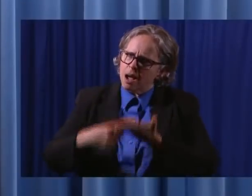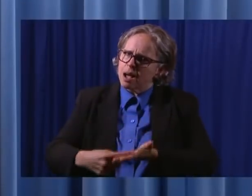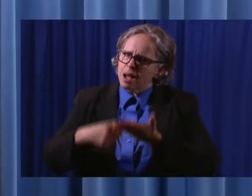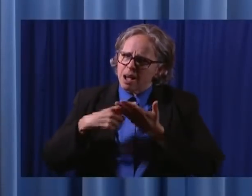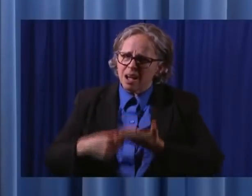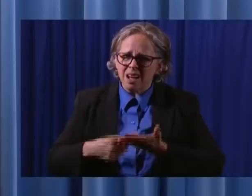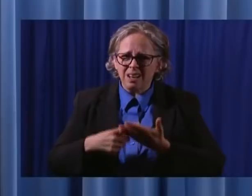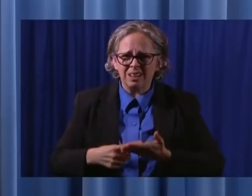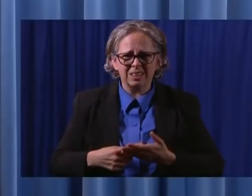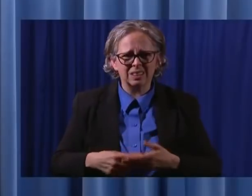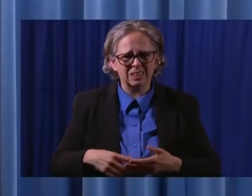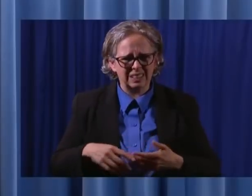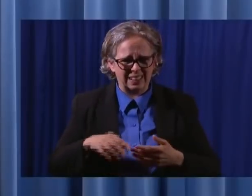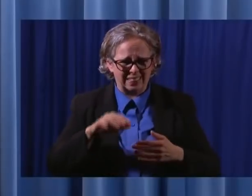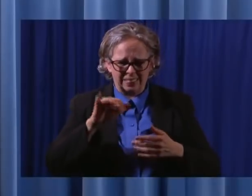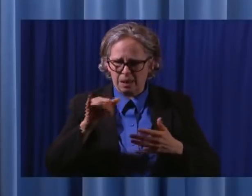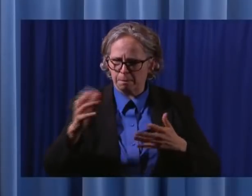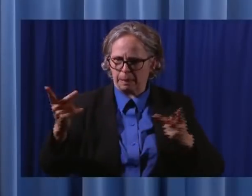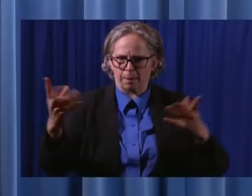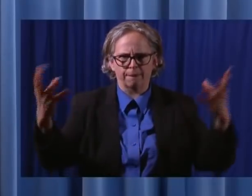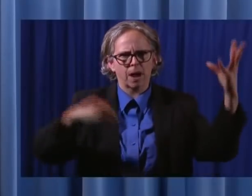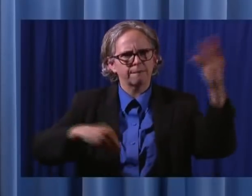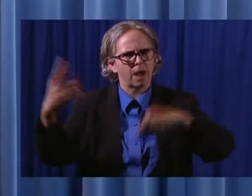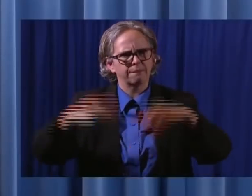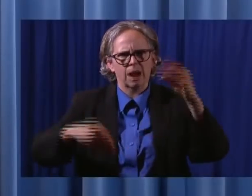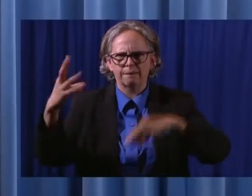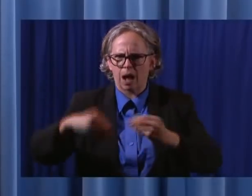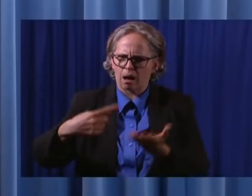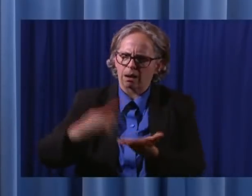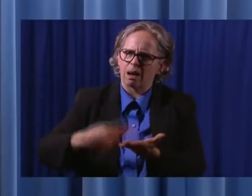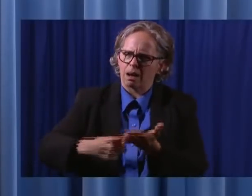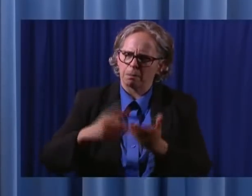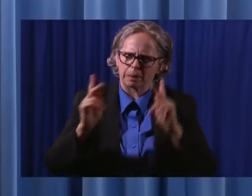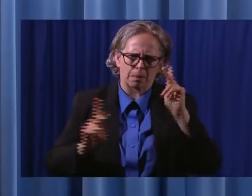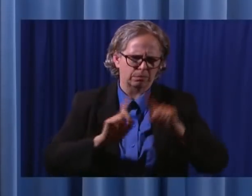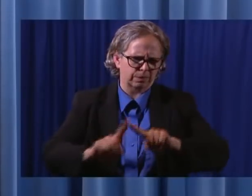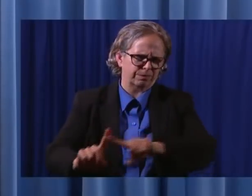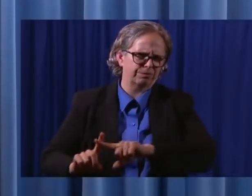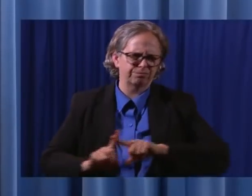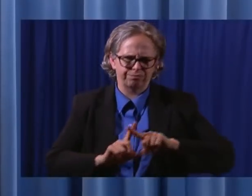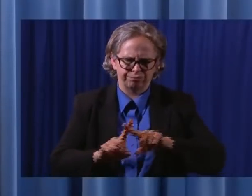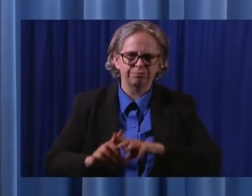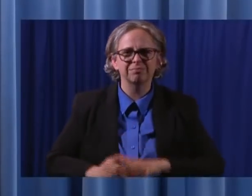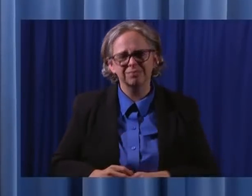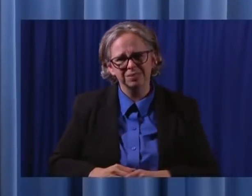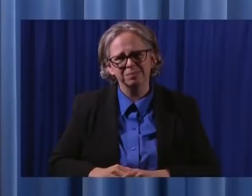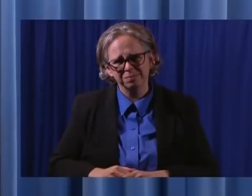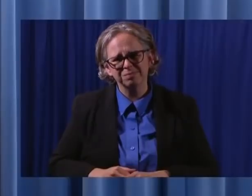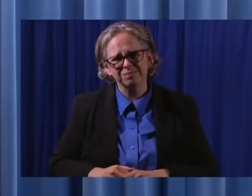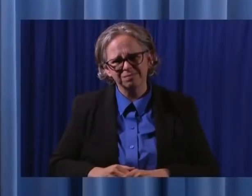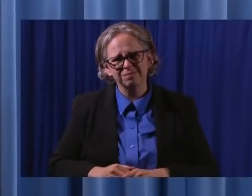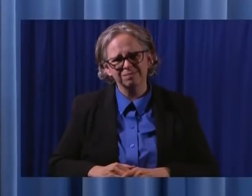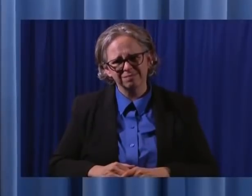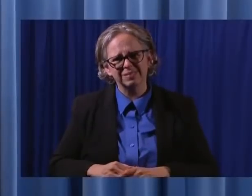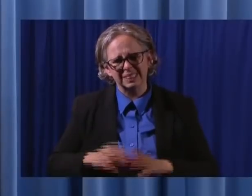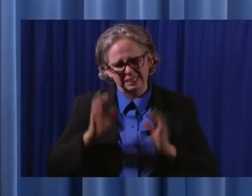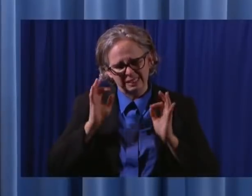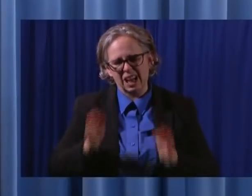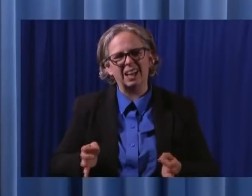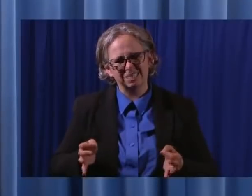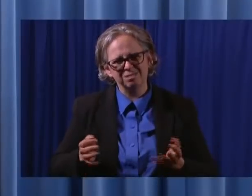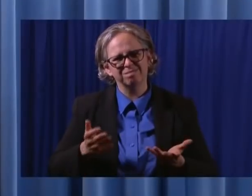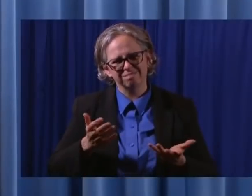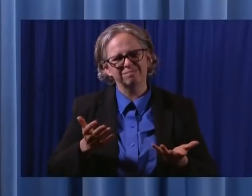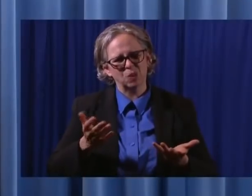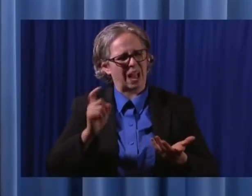it, we've just gotten input, and we've taken everything that everybody has said into consideration, so